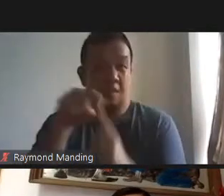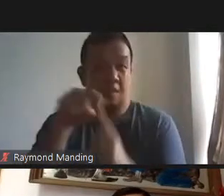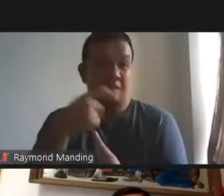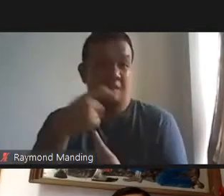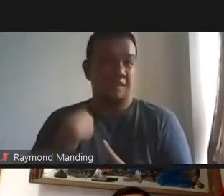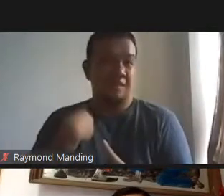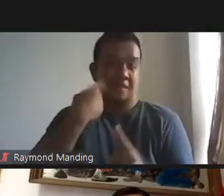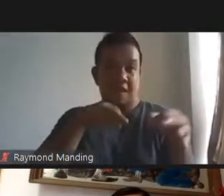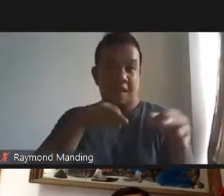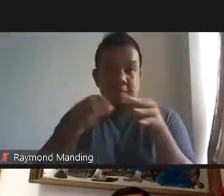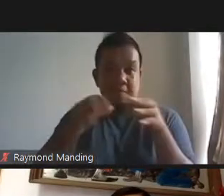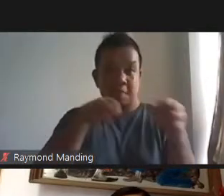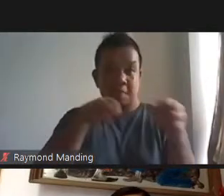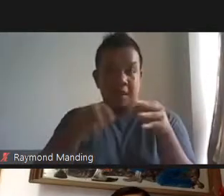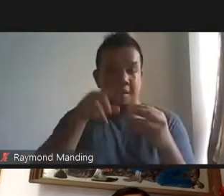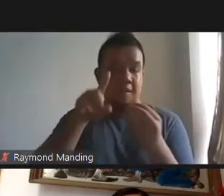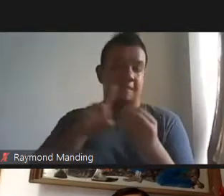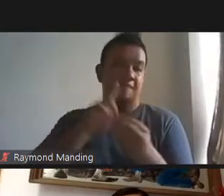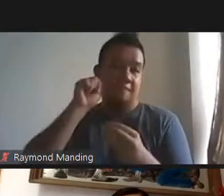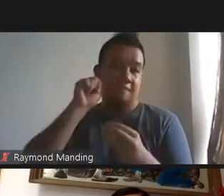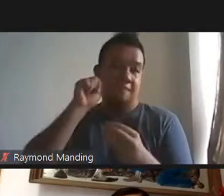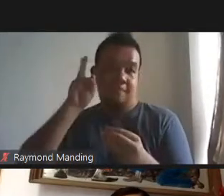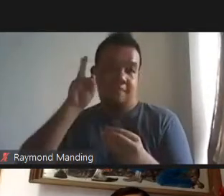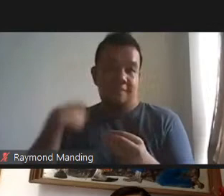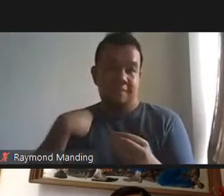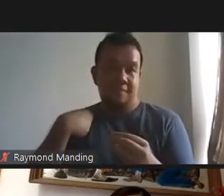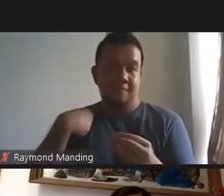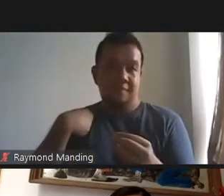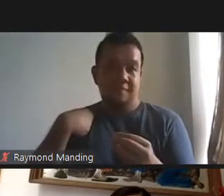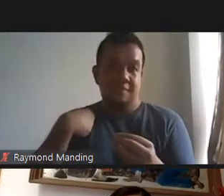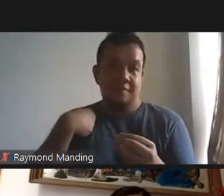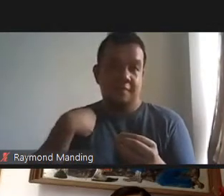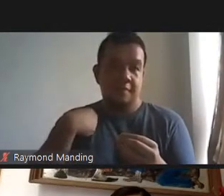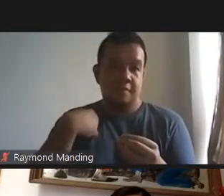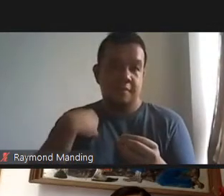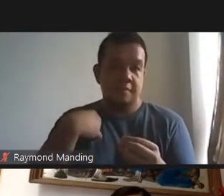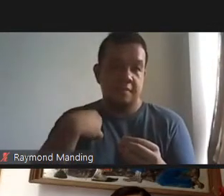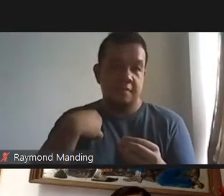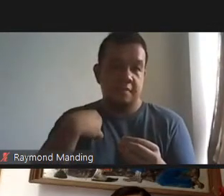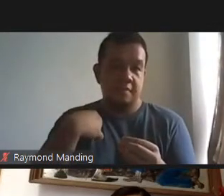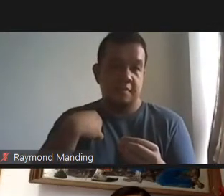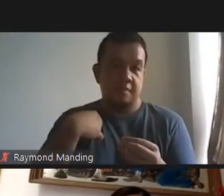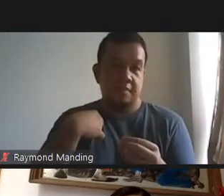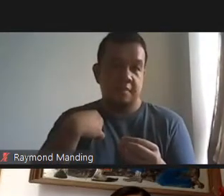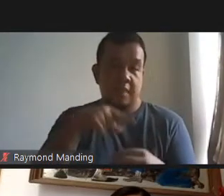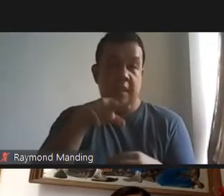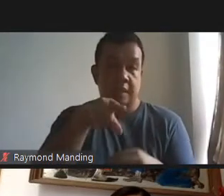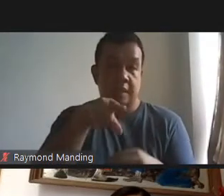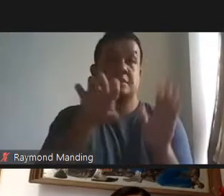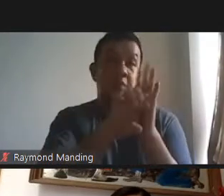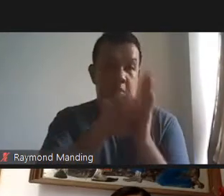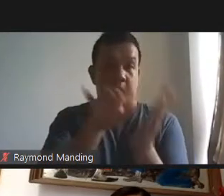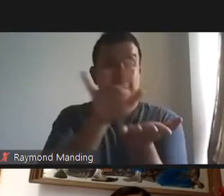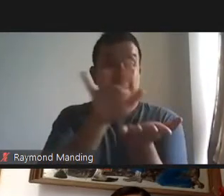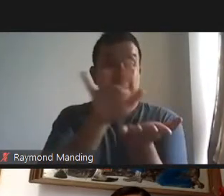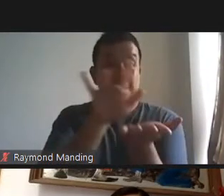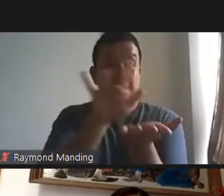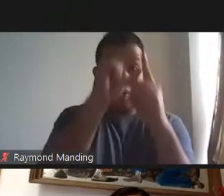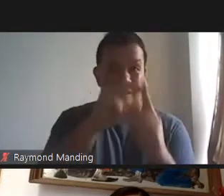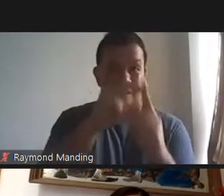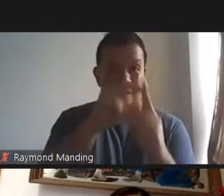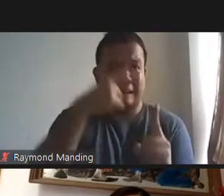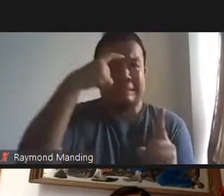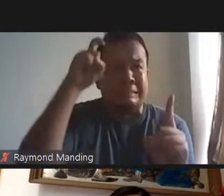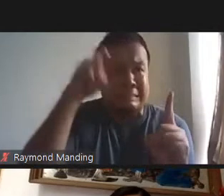kailangan yan. Yung mga words, like for example, yung in-explain namin kanina, yung deaf awareness and sensitivity, I think that would help. So